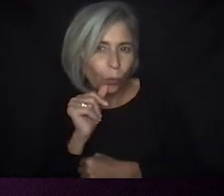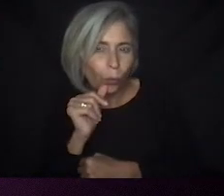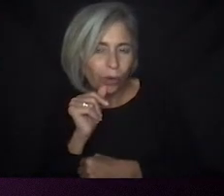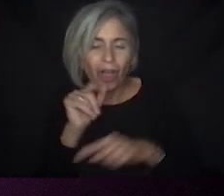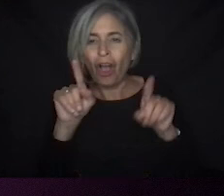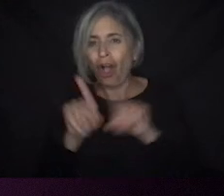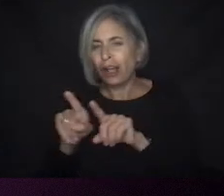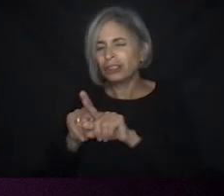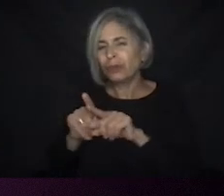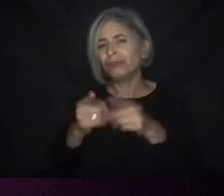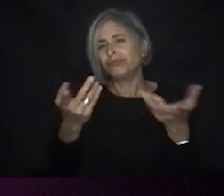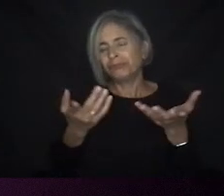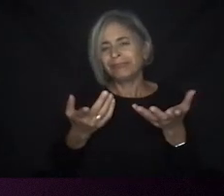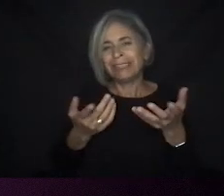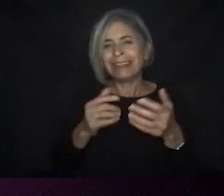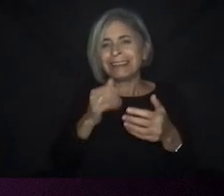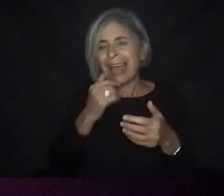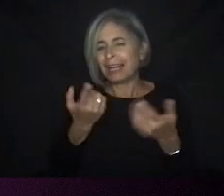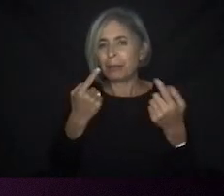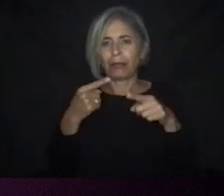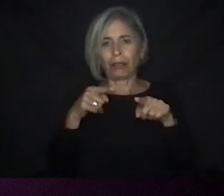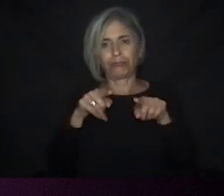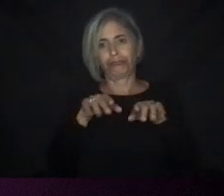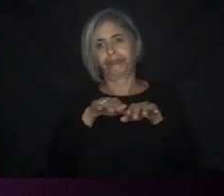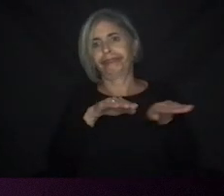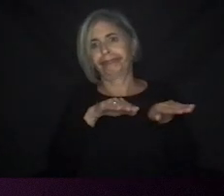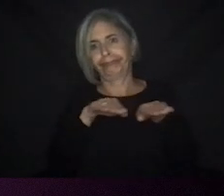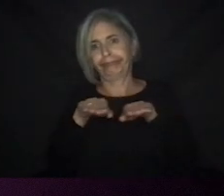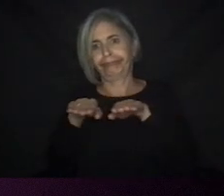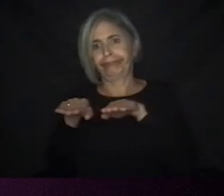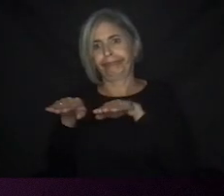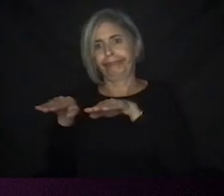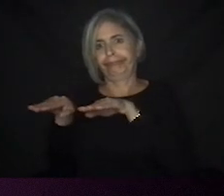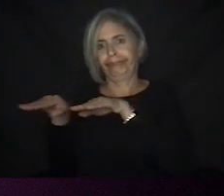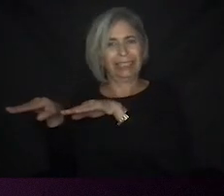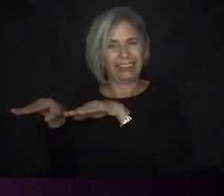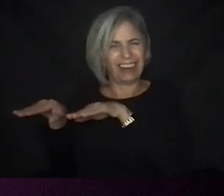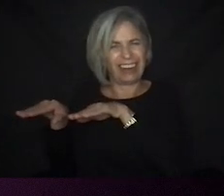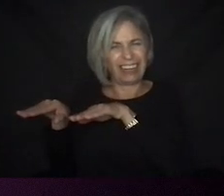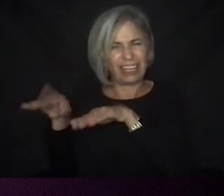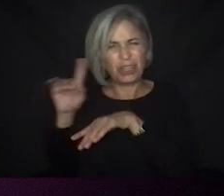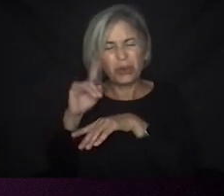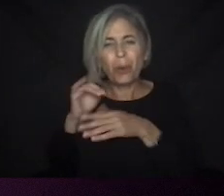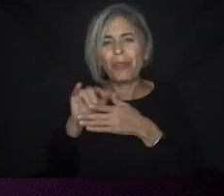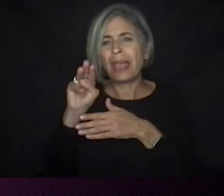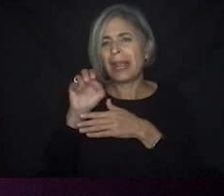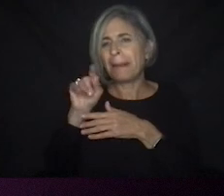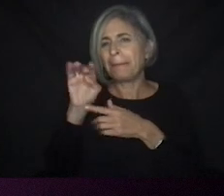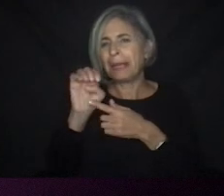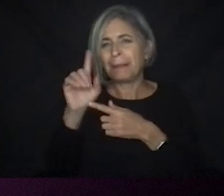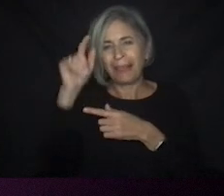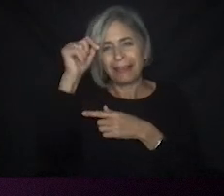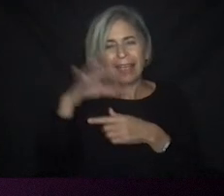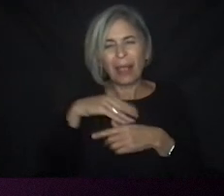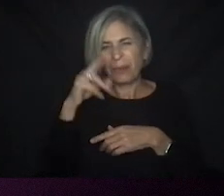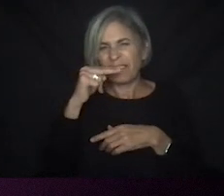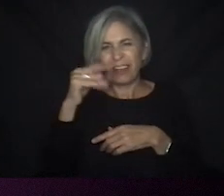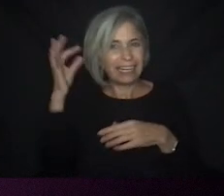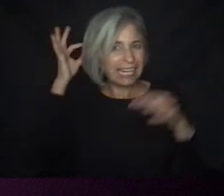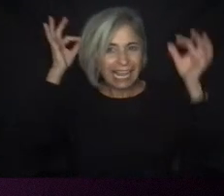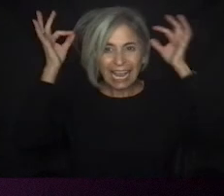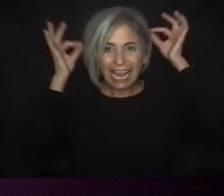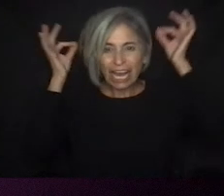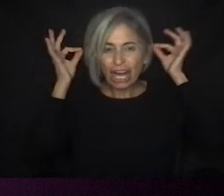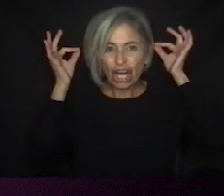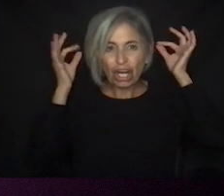also, this talk's kind of meant to not be linear, like a traditional lecture. It's kind of like, you know that meme of that guy with the funny hair, and he's like